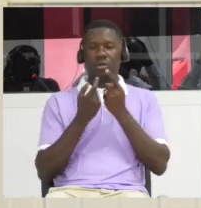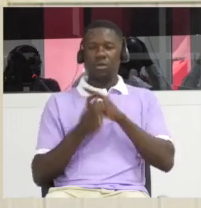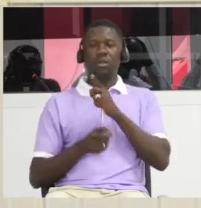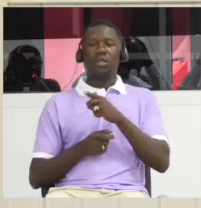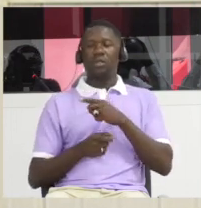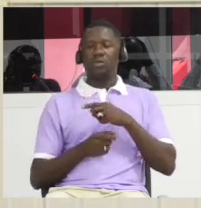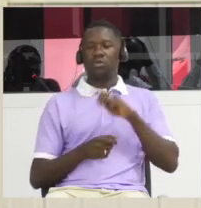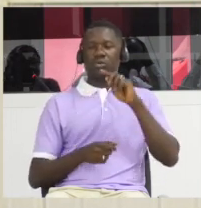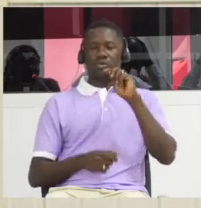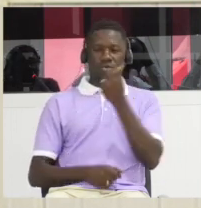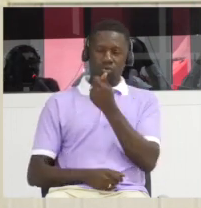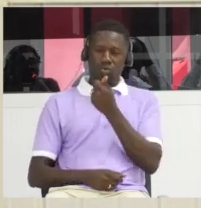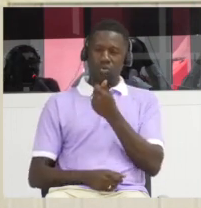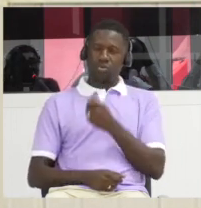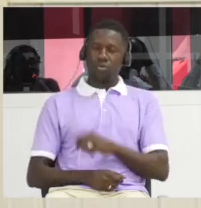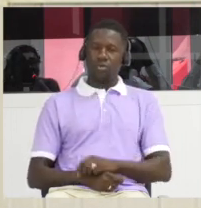had